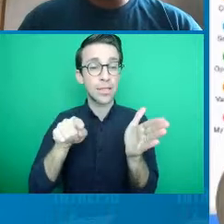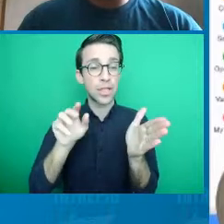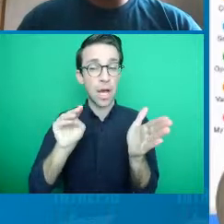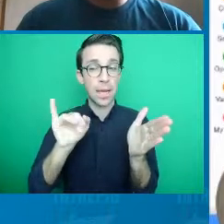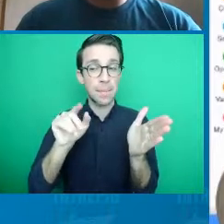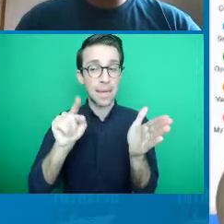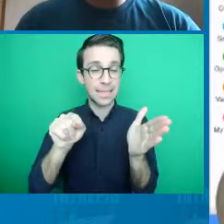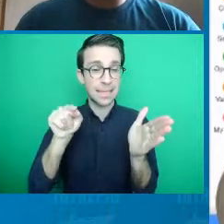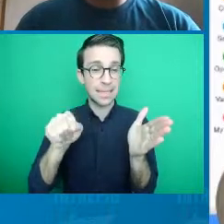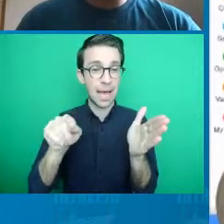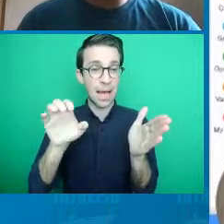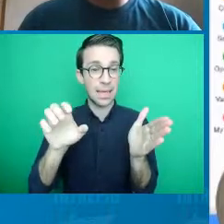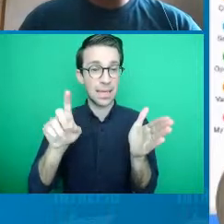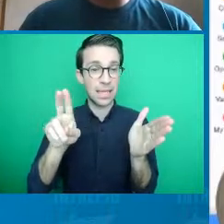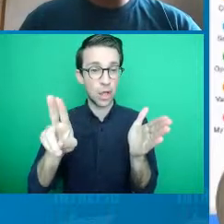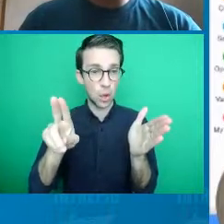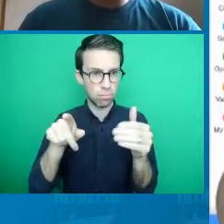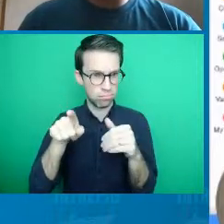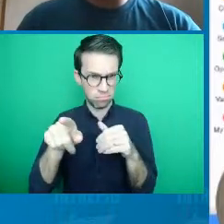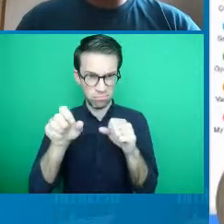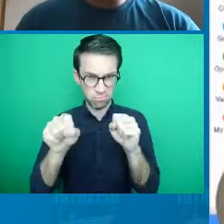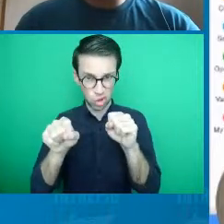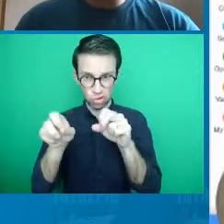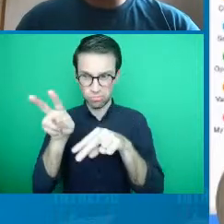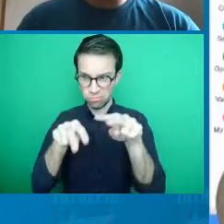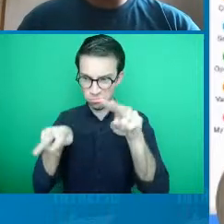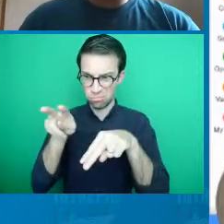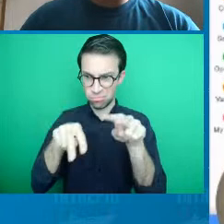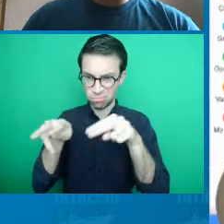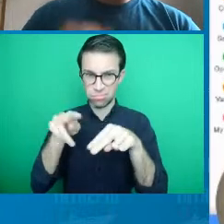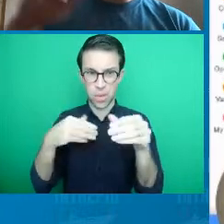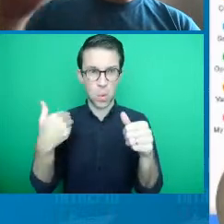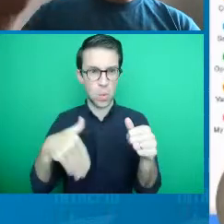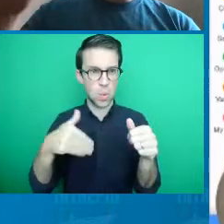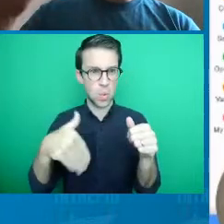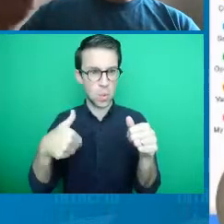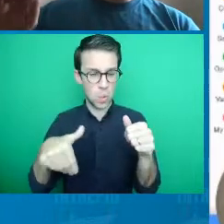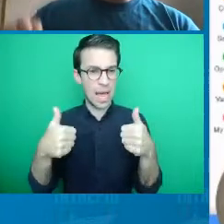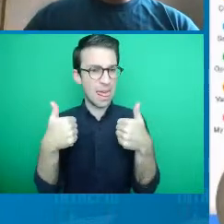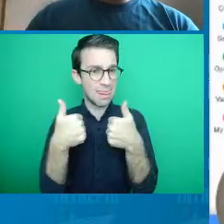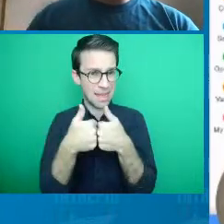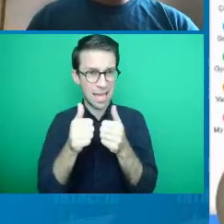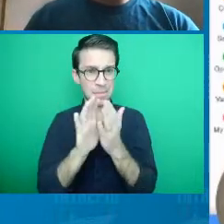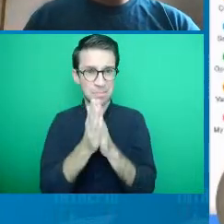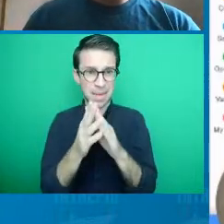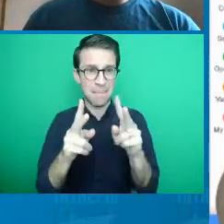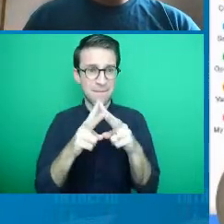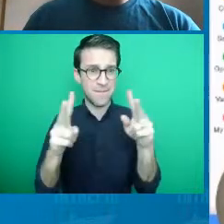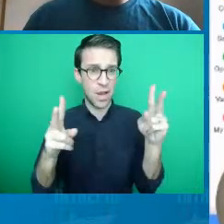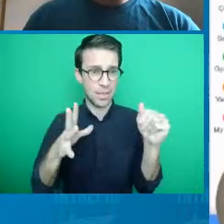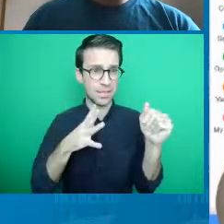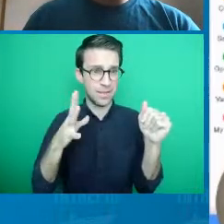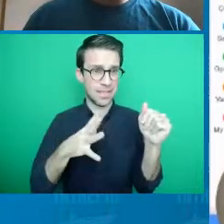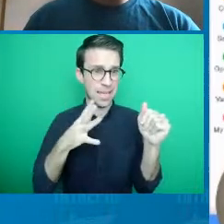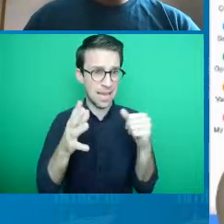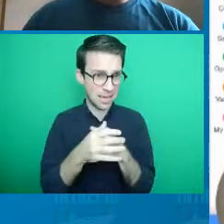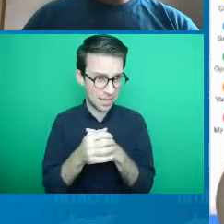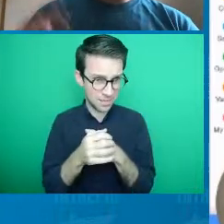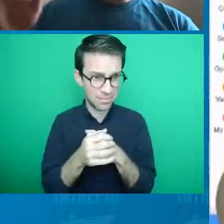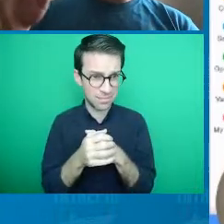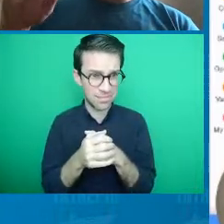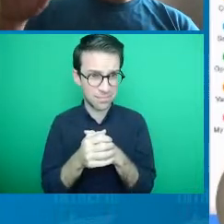scratch.mit.edu, and you can actually browse and see that the games become extremely sophisticated when you're bringing